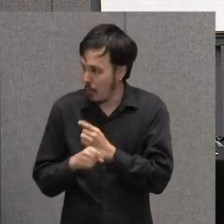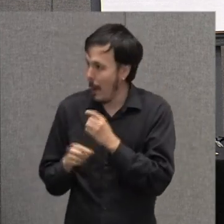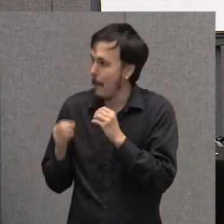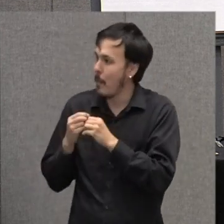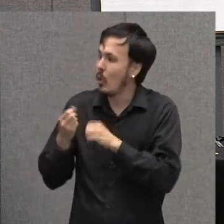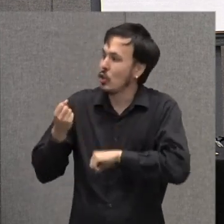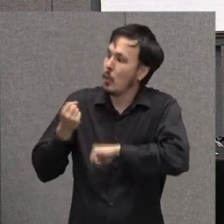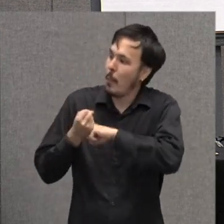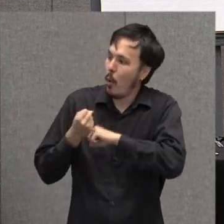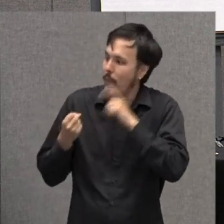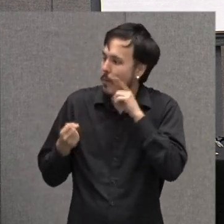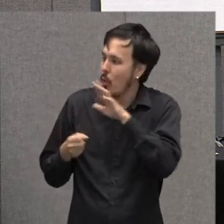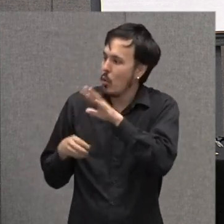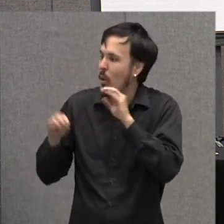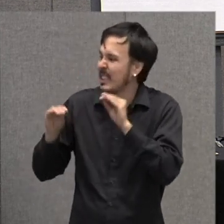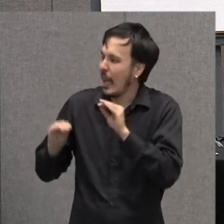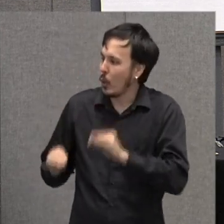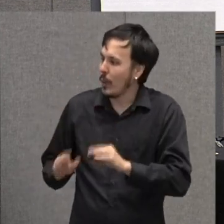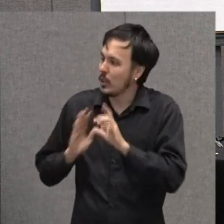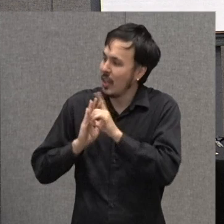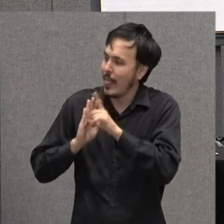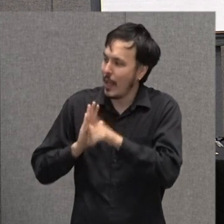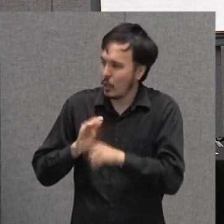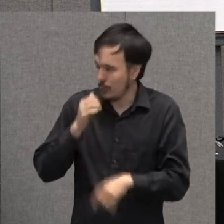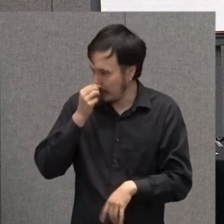to your hat. Okay.